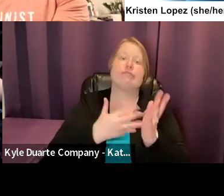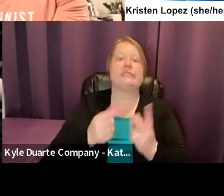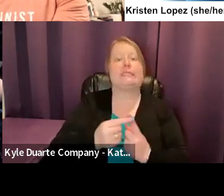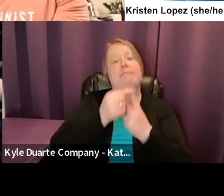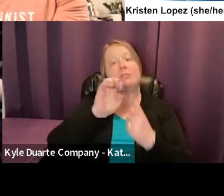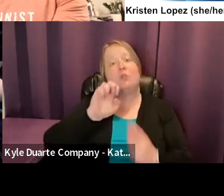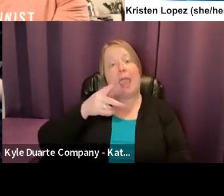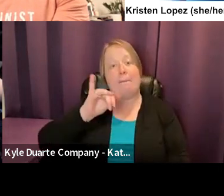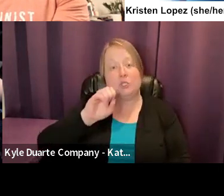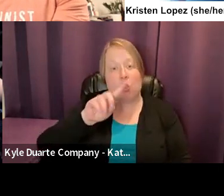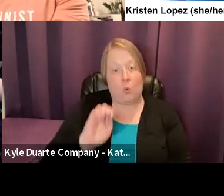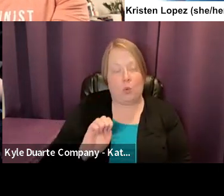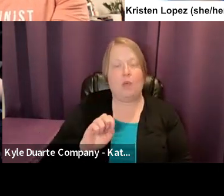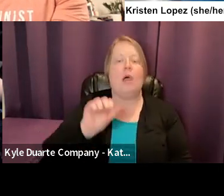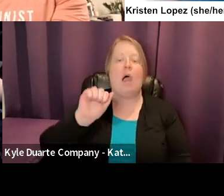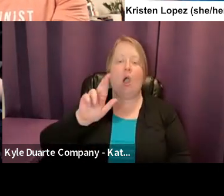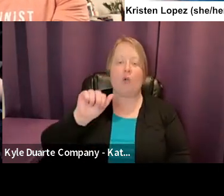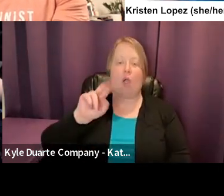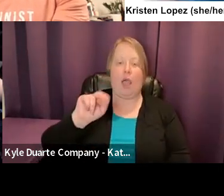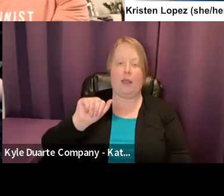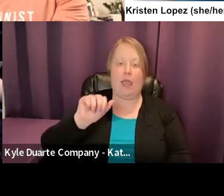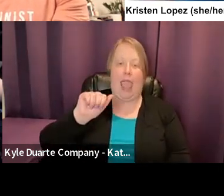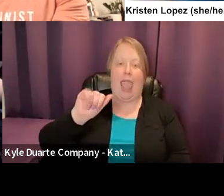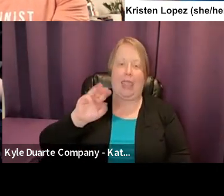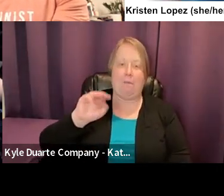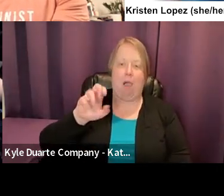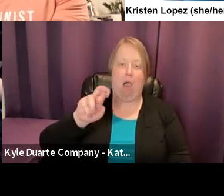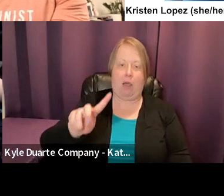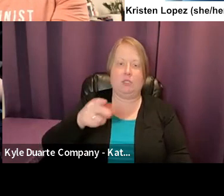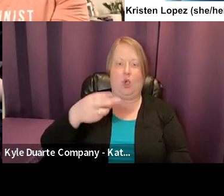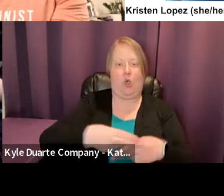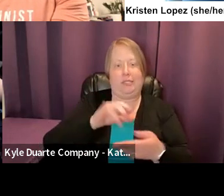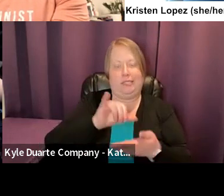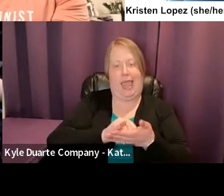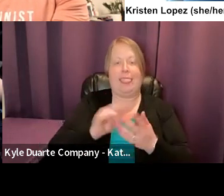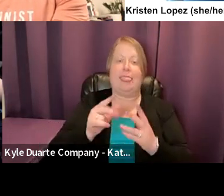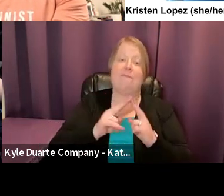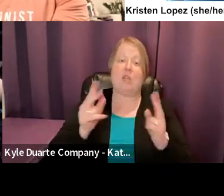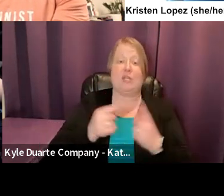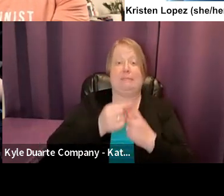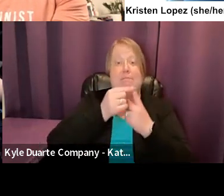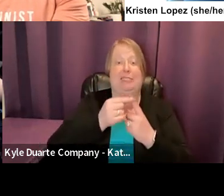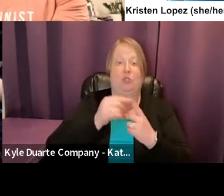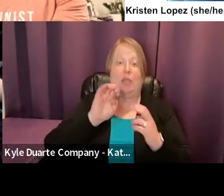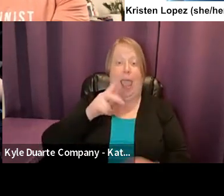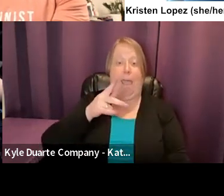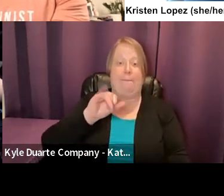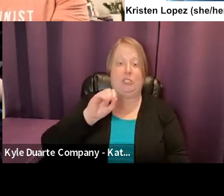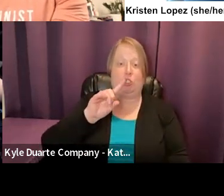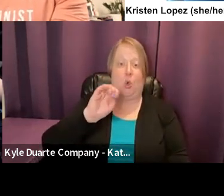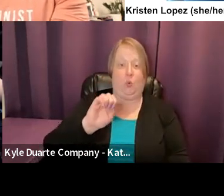Ari Naemon calls that the very special episode syndrome. You know, I want to see people who are